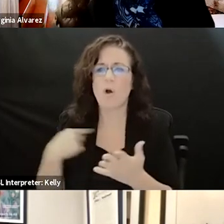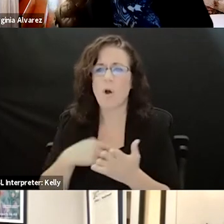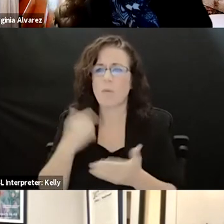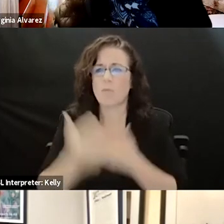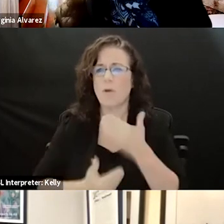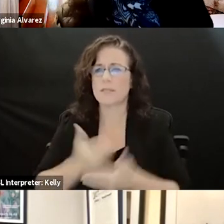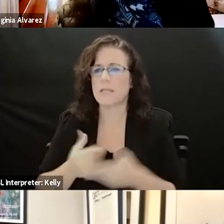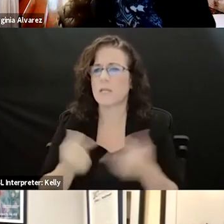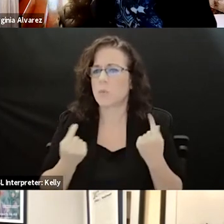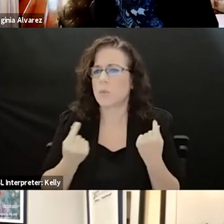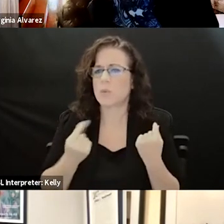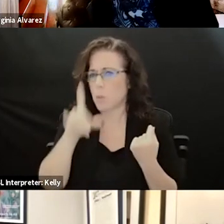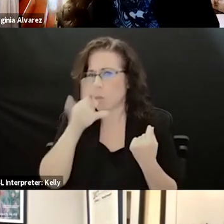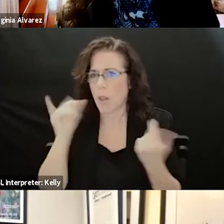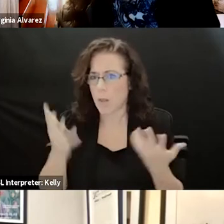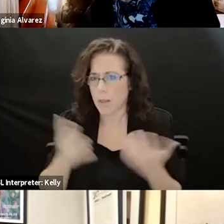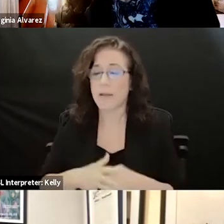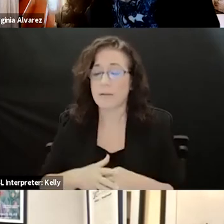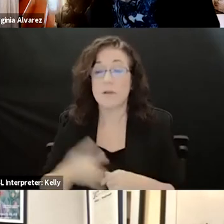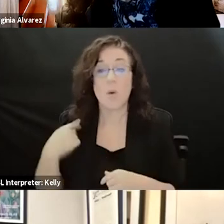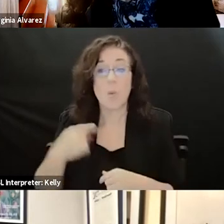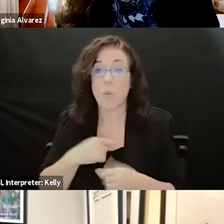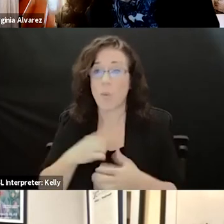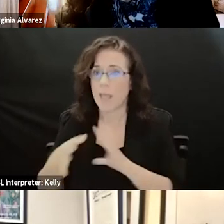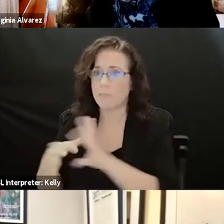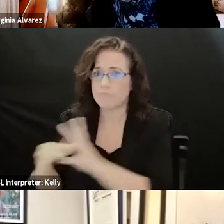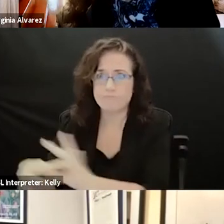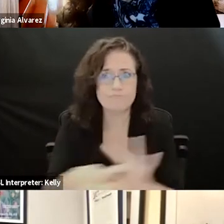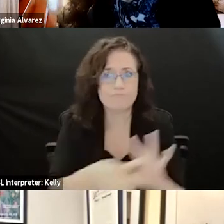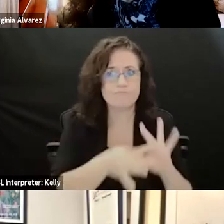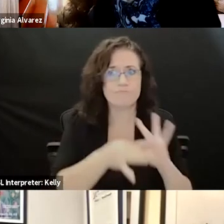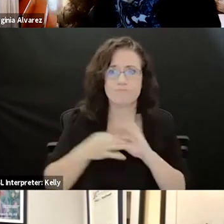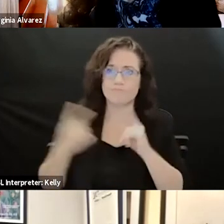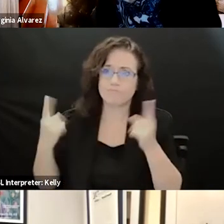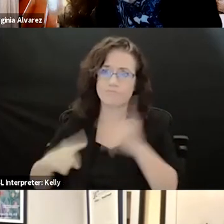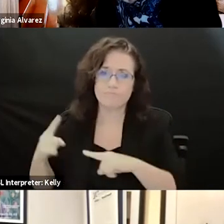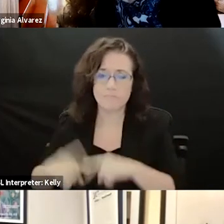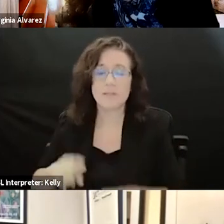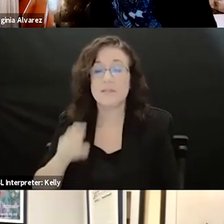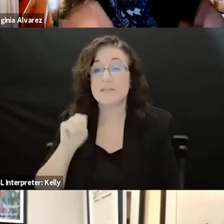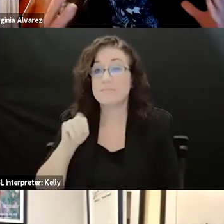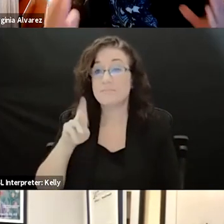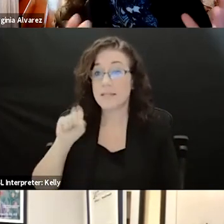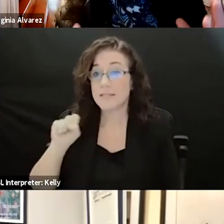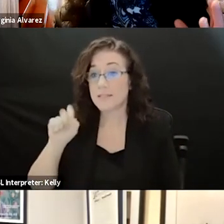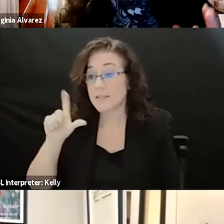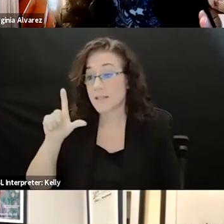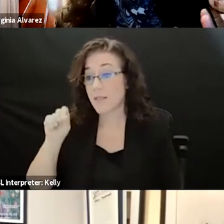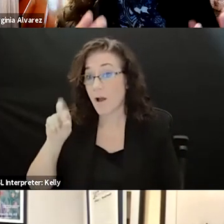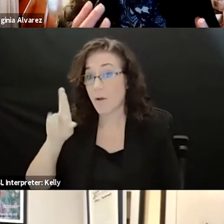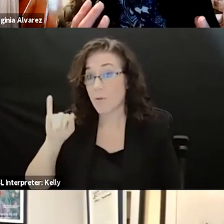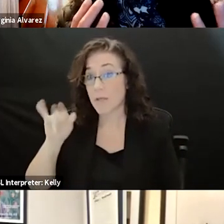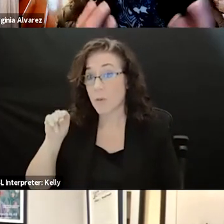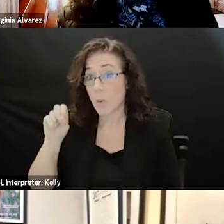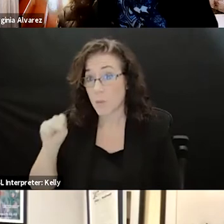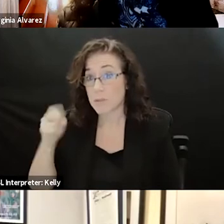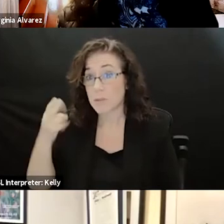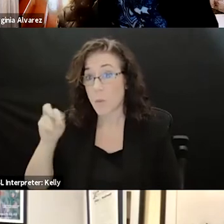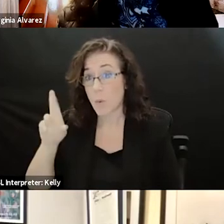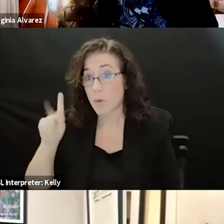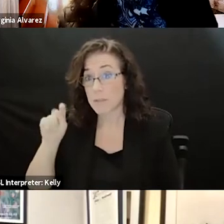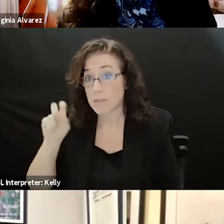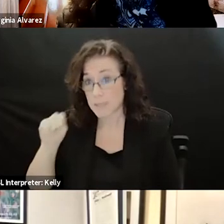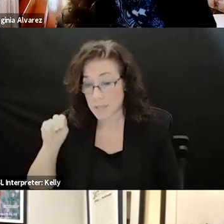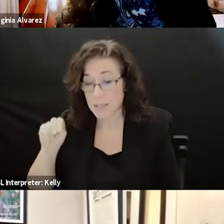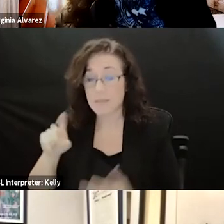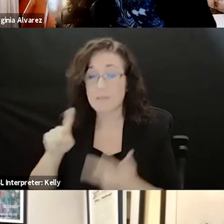it was a very collaborative process ms larios horton and miss maldonado gave us a draft and wendy and